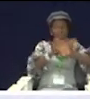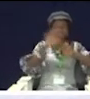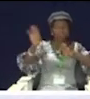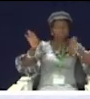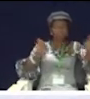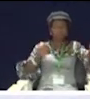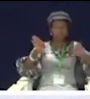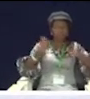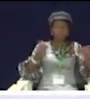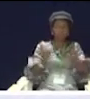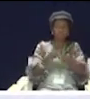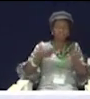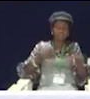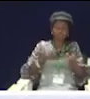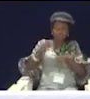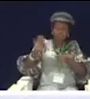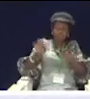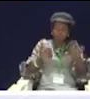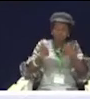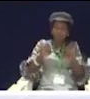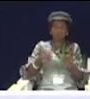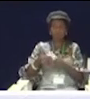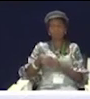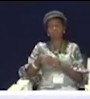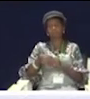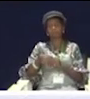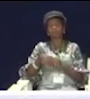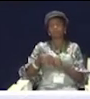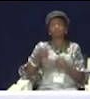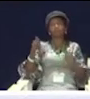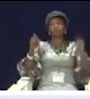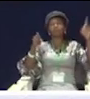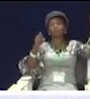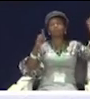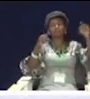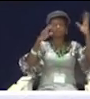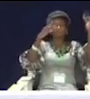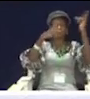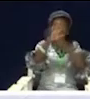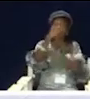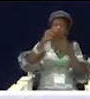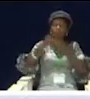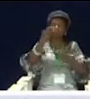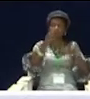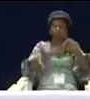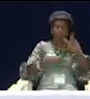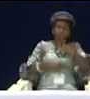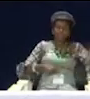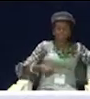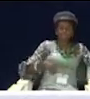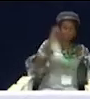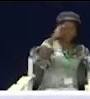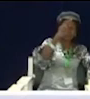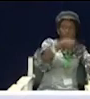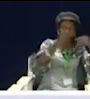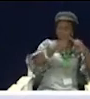will behave. You expect Him to come from the left, He will come from the right.